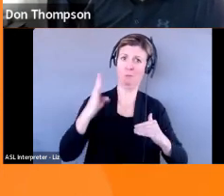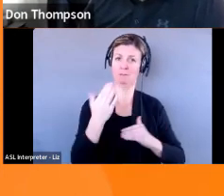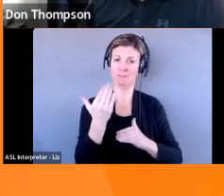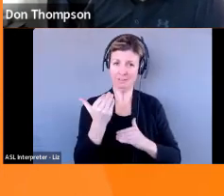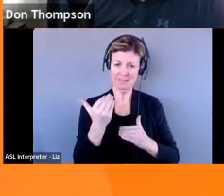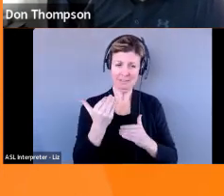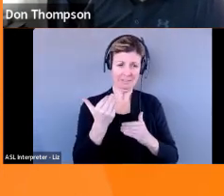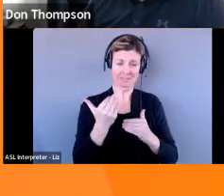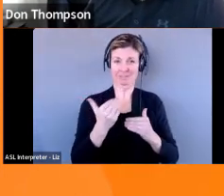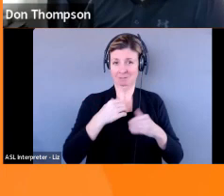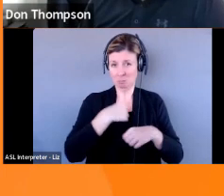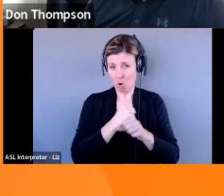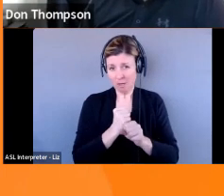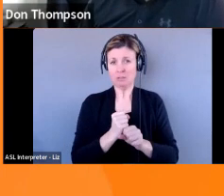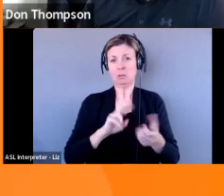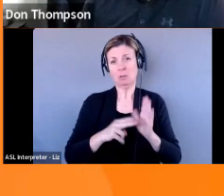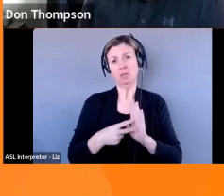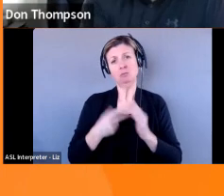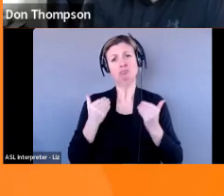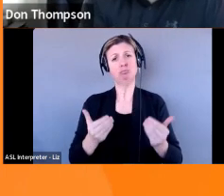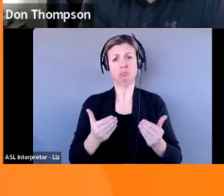prime shipping. So you need to budget for that as well.